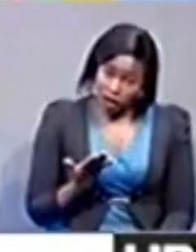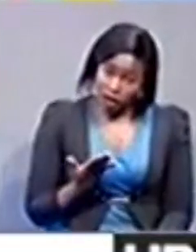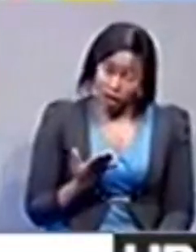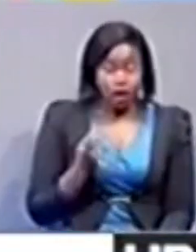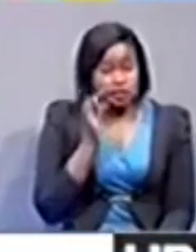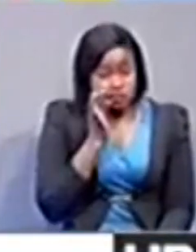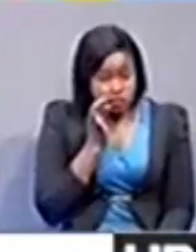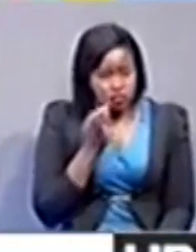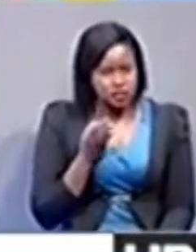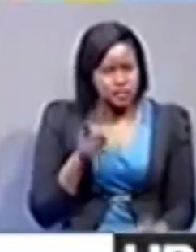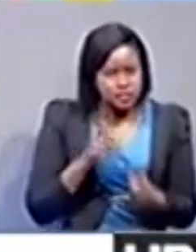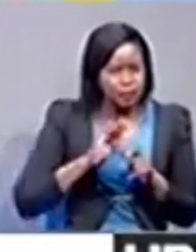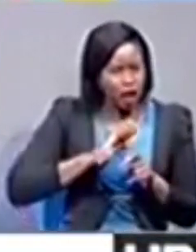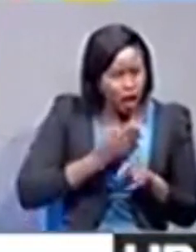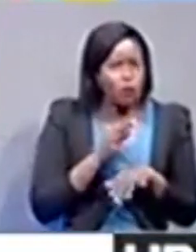It is our tea.